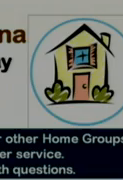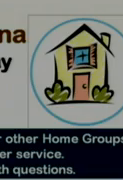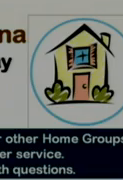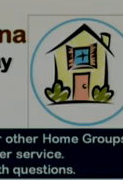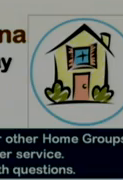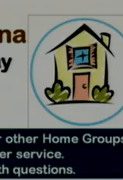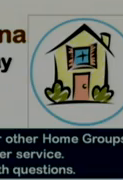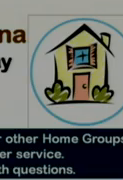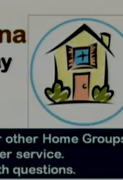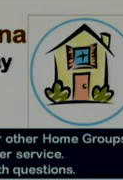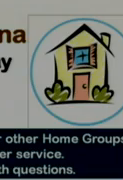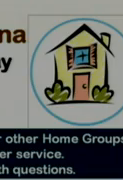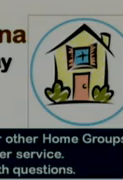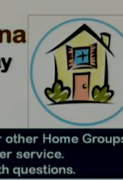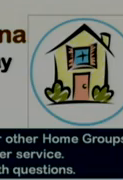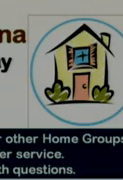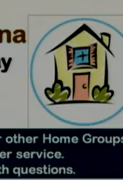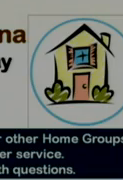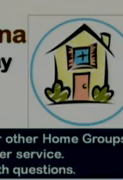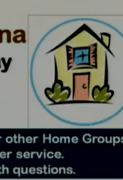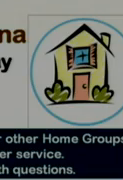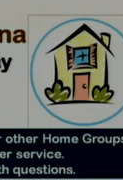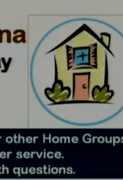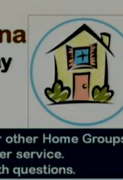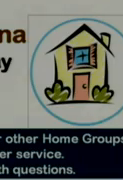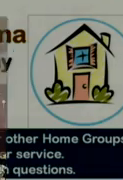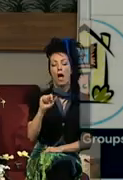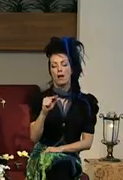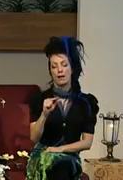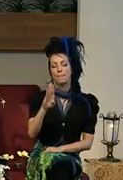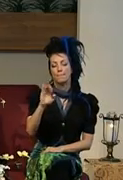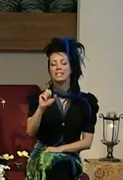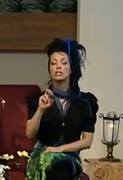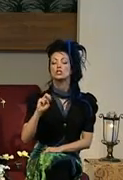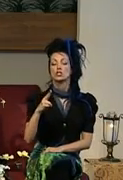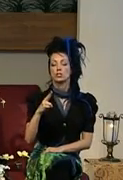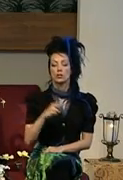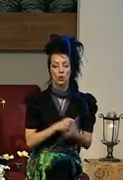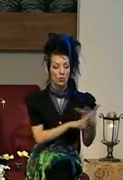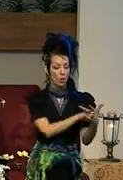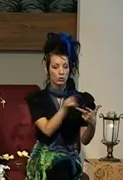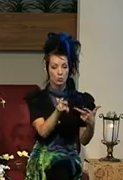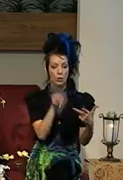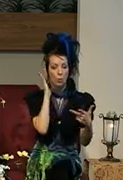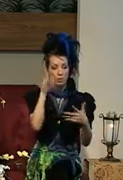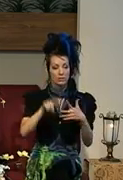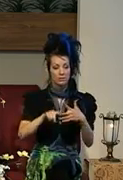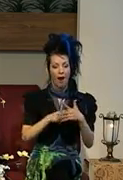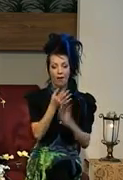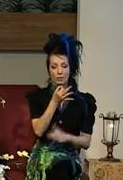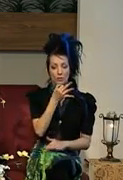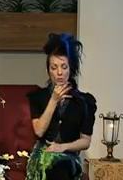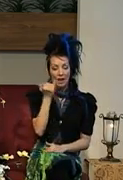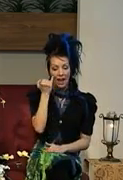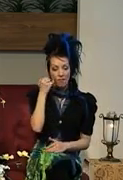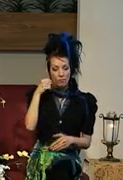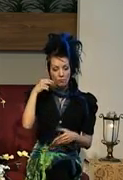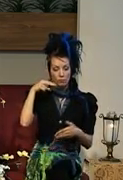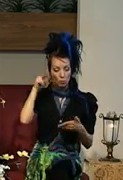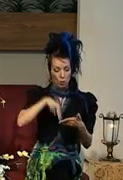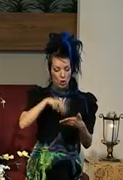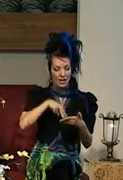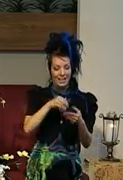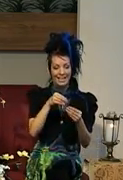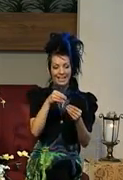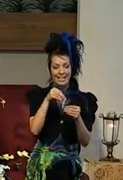about to begin in Long Beach. And so we want you to know that those groups are about to begin. If you actually look in your orders of worship, you will find